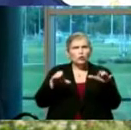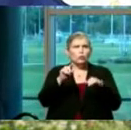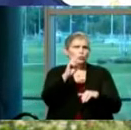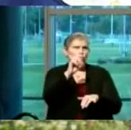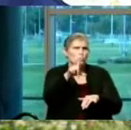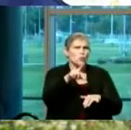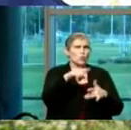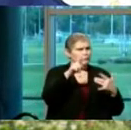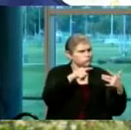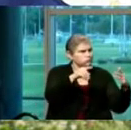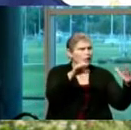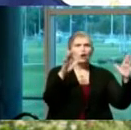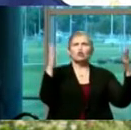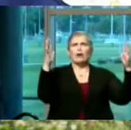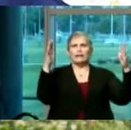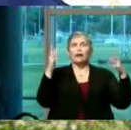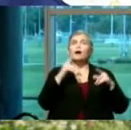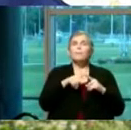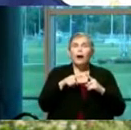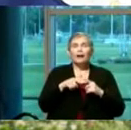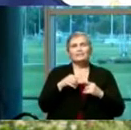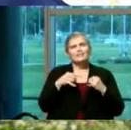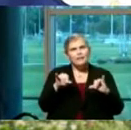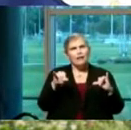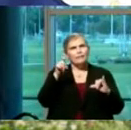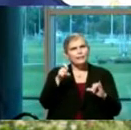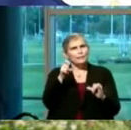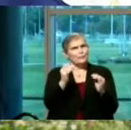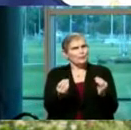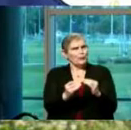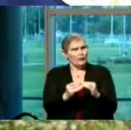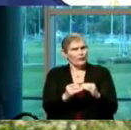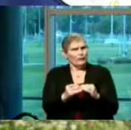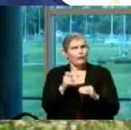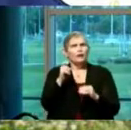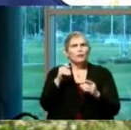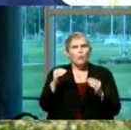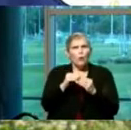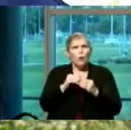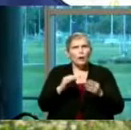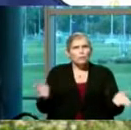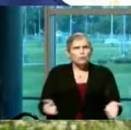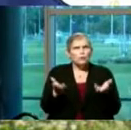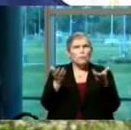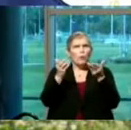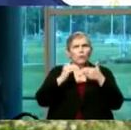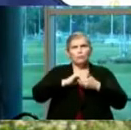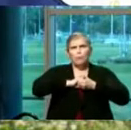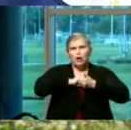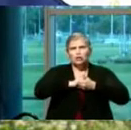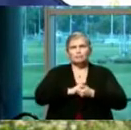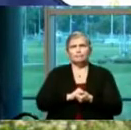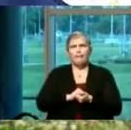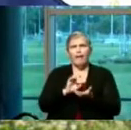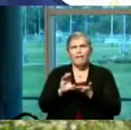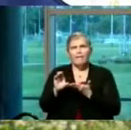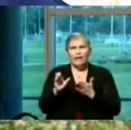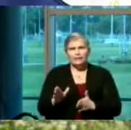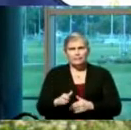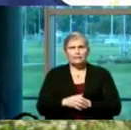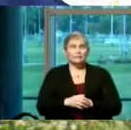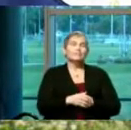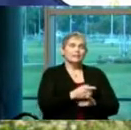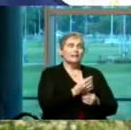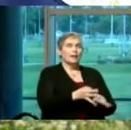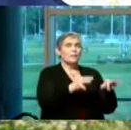great, but the reality is we've got to do more. We've got to do more to promote partnerships and investments, particularly from the private